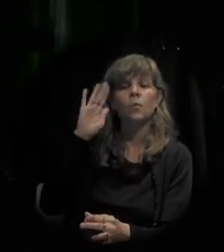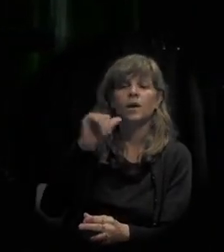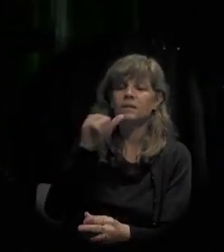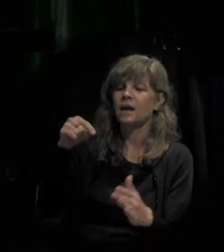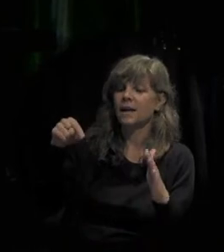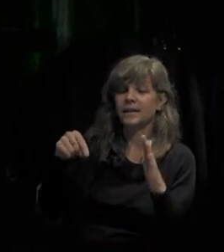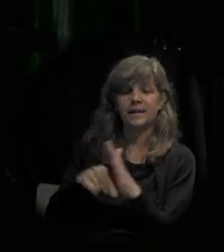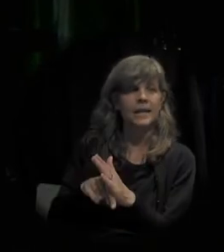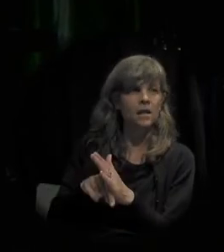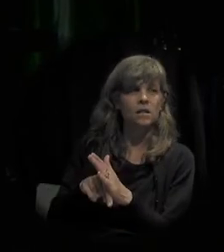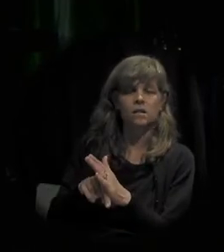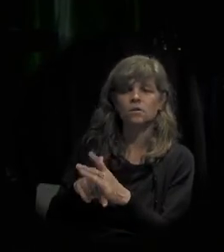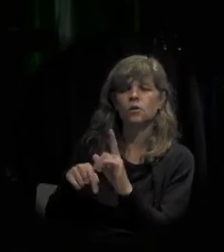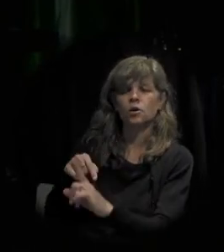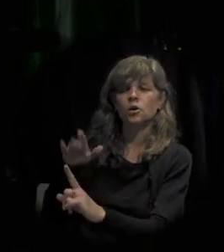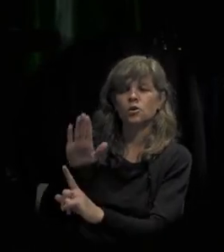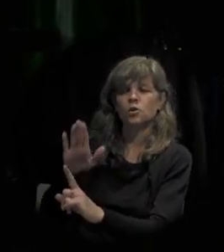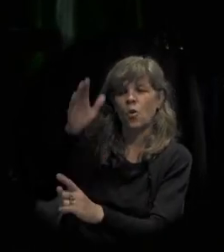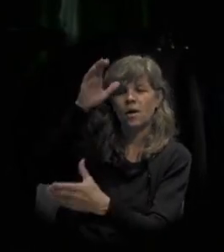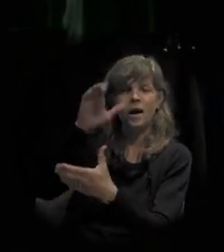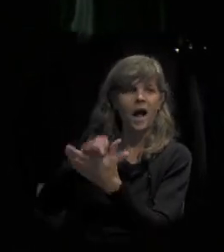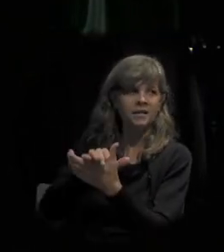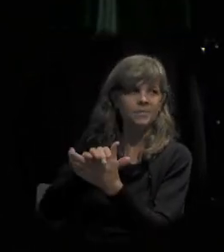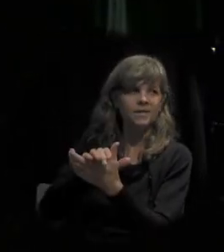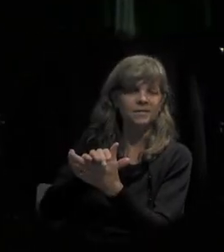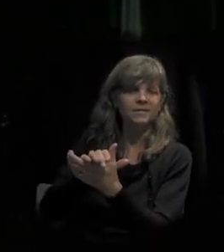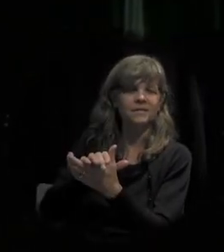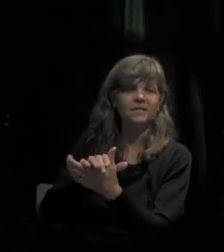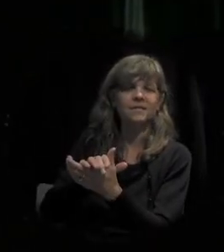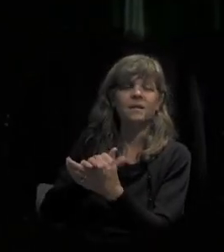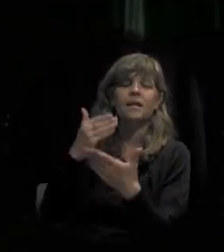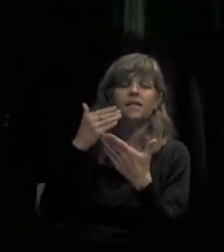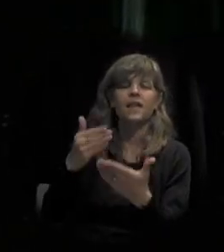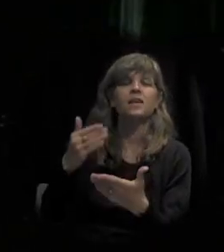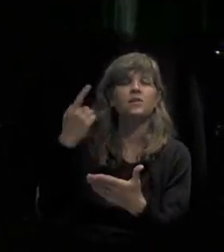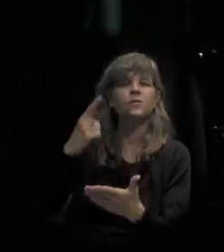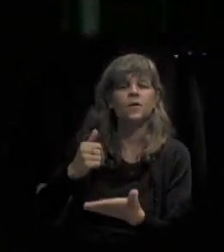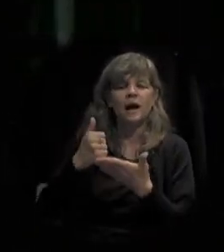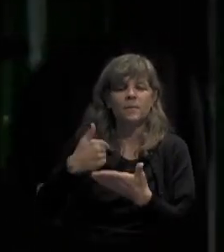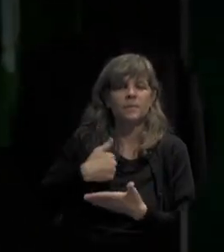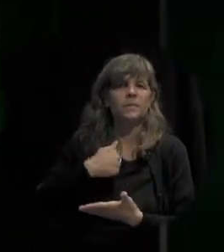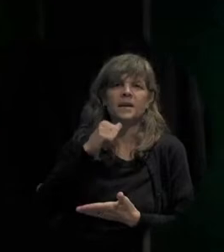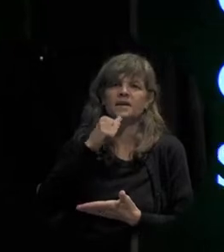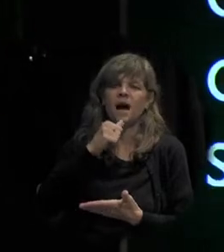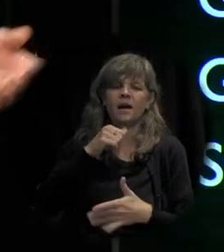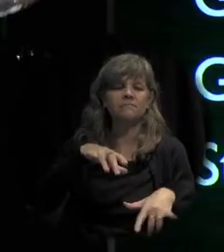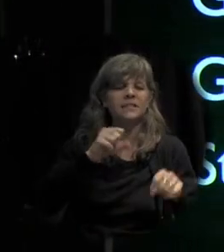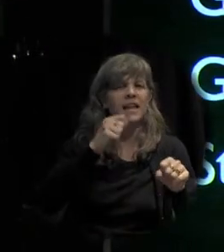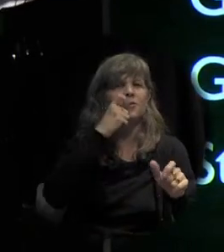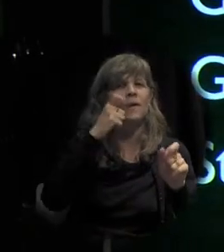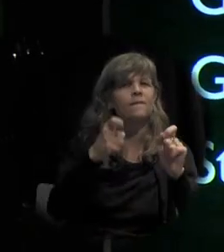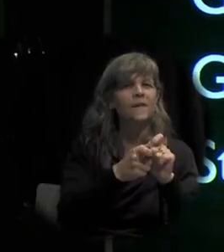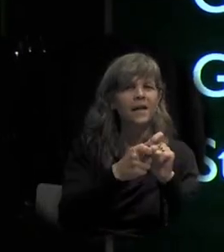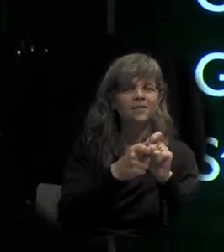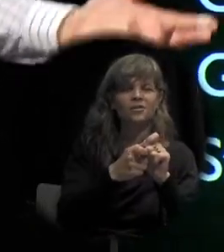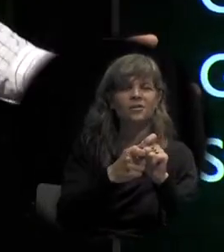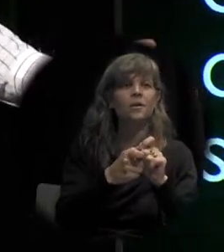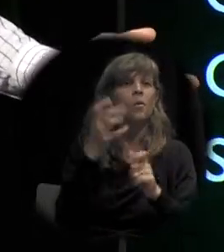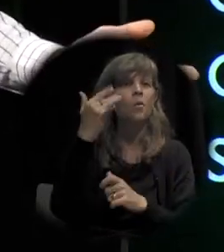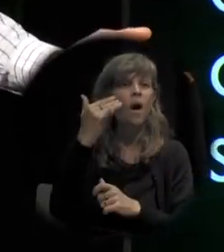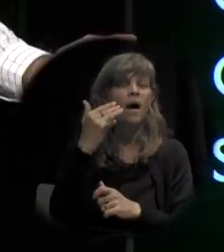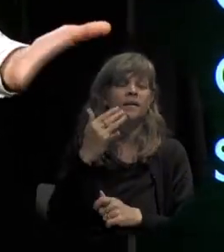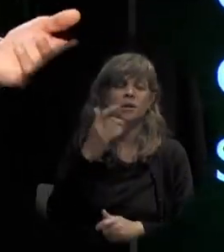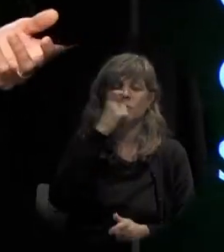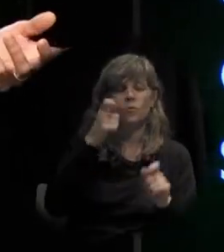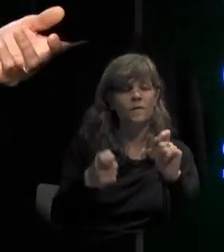avenging myself with my own hand. And he recognized that God had intervened because vengeance is not